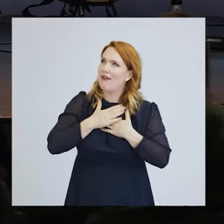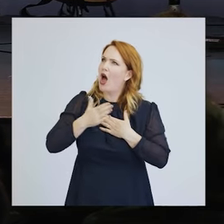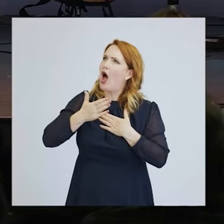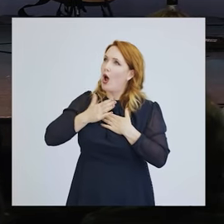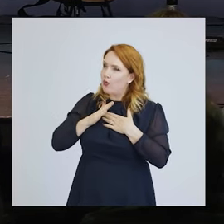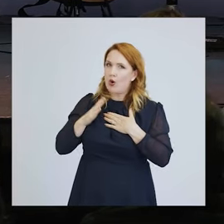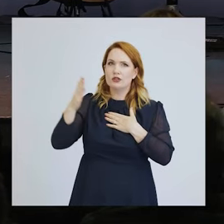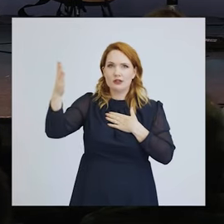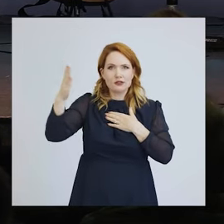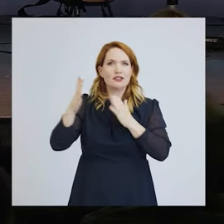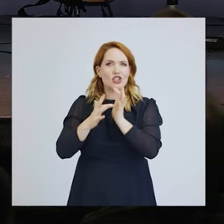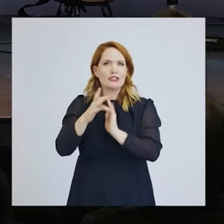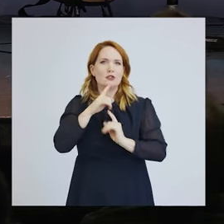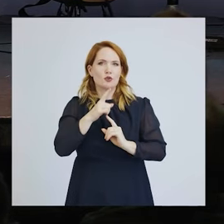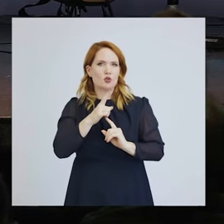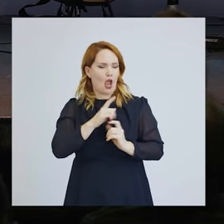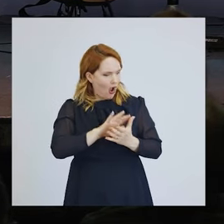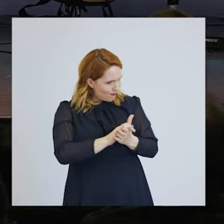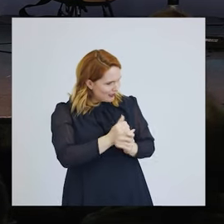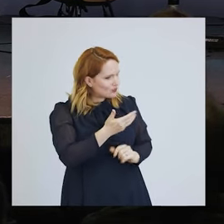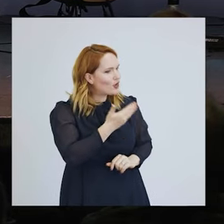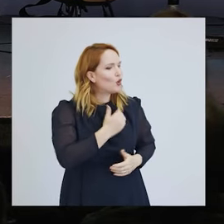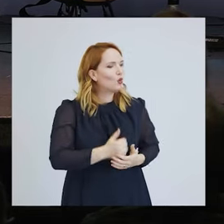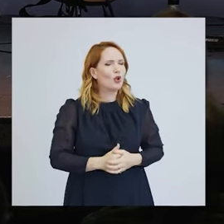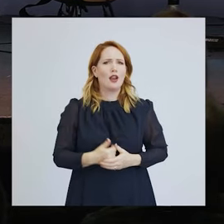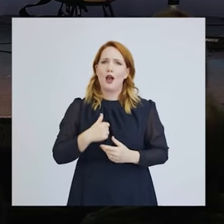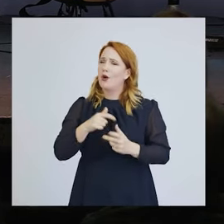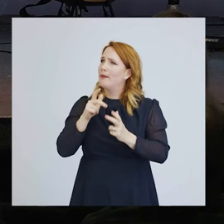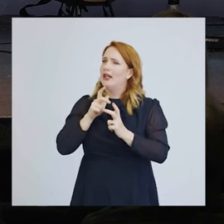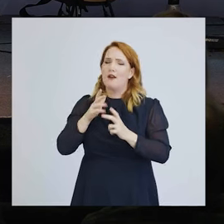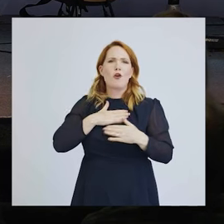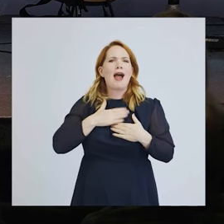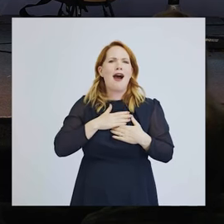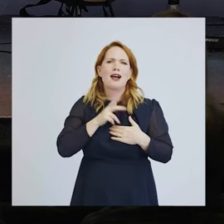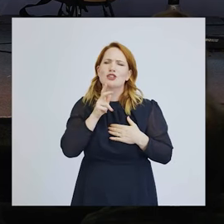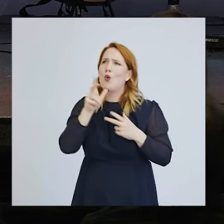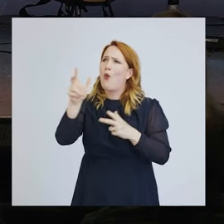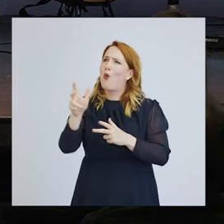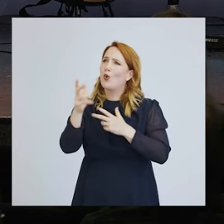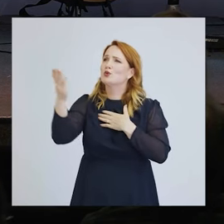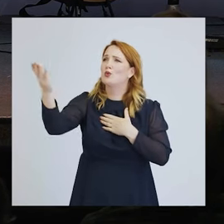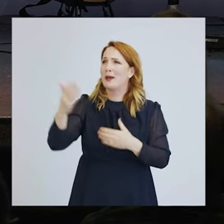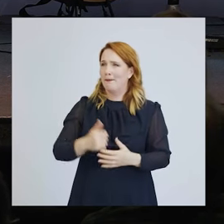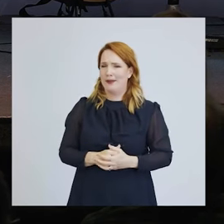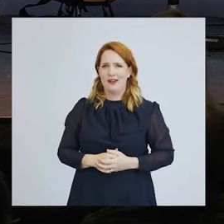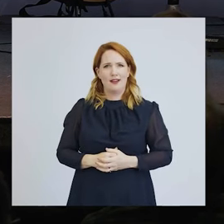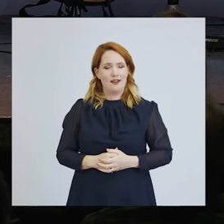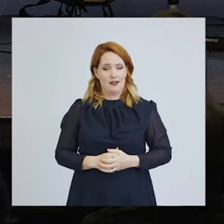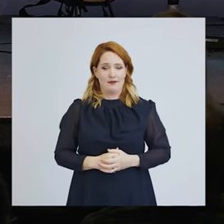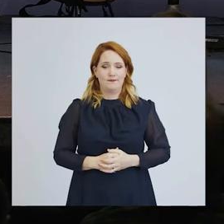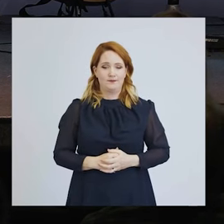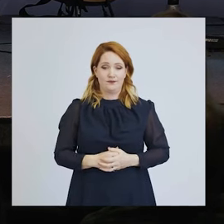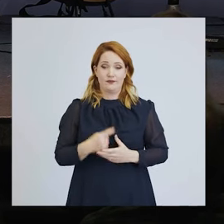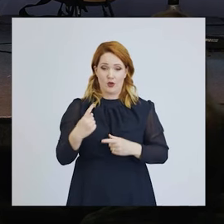lead people, more people to Jesus simply because I wanted God to see me and say, are you pleased with me? And I would be crying out from my heart. And